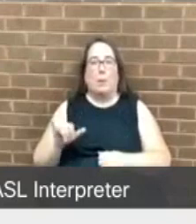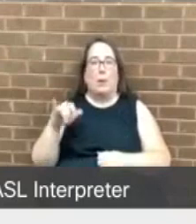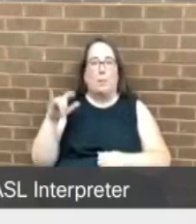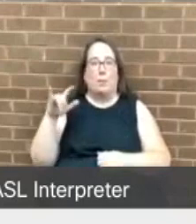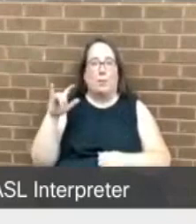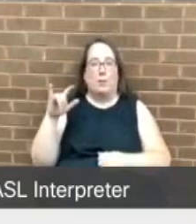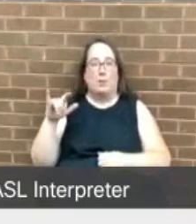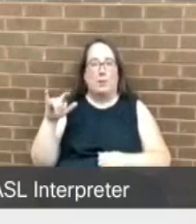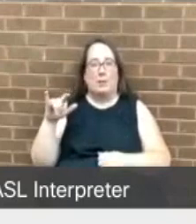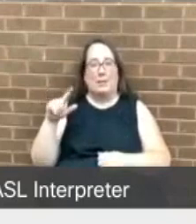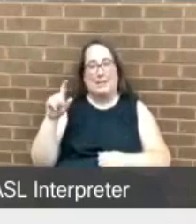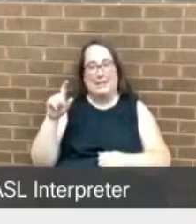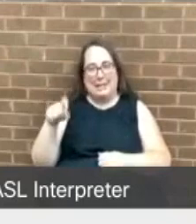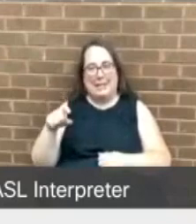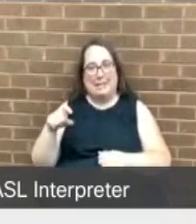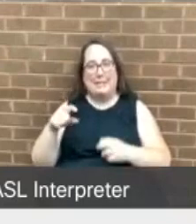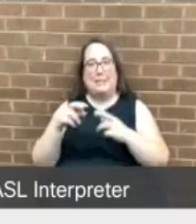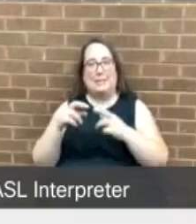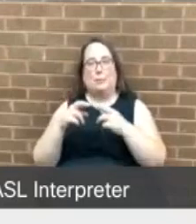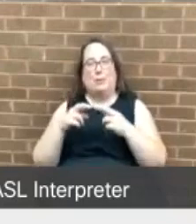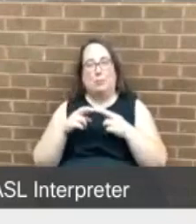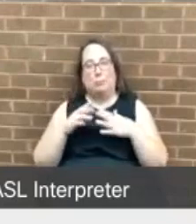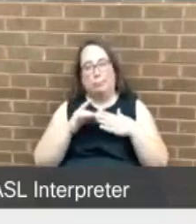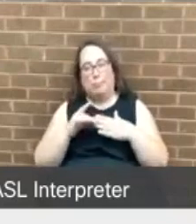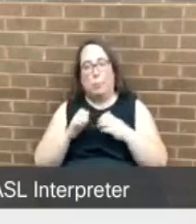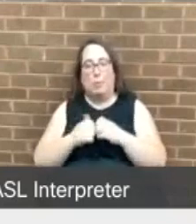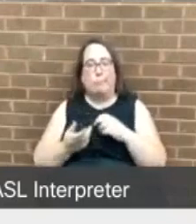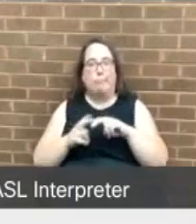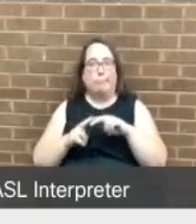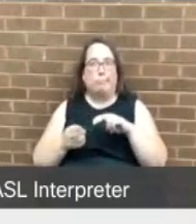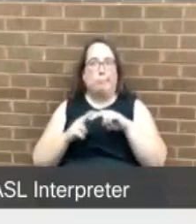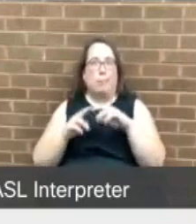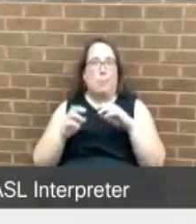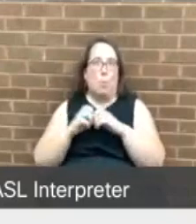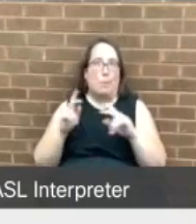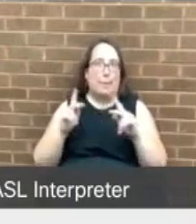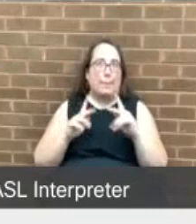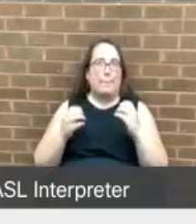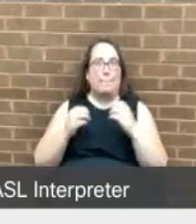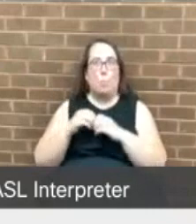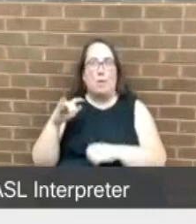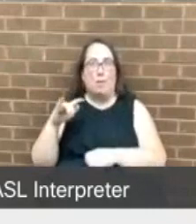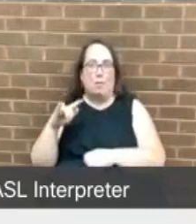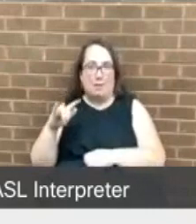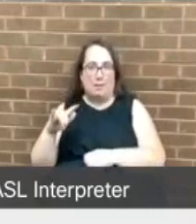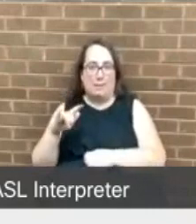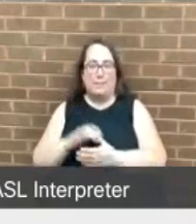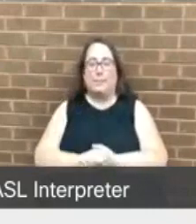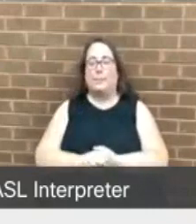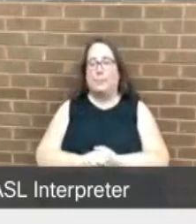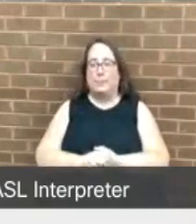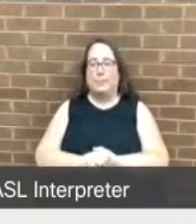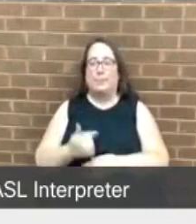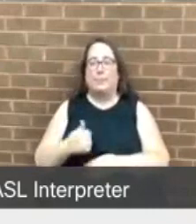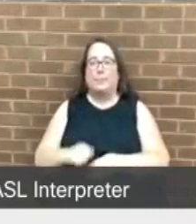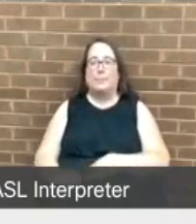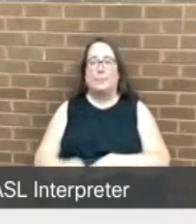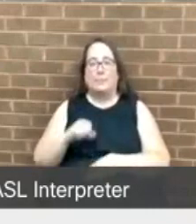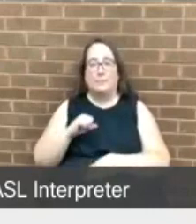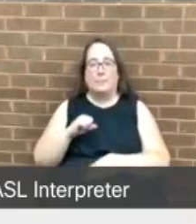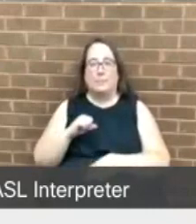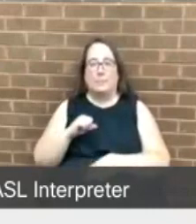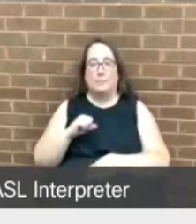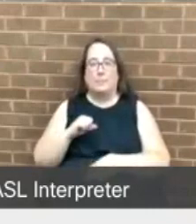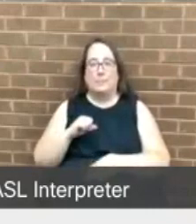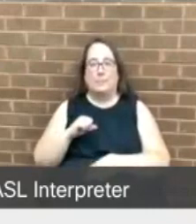region with growing passenger traffic and new airline service. I am particularly proud of the work from our